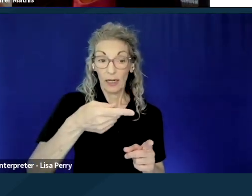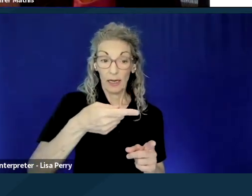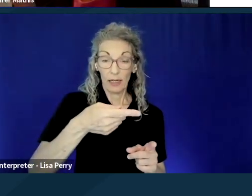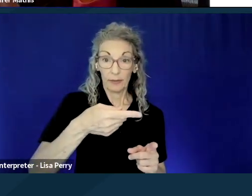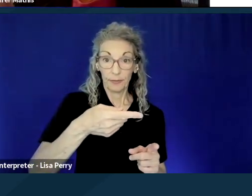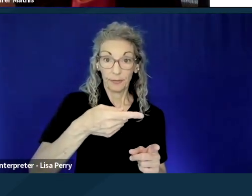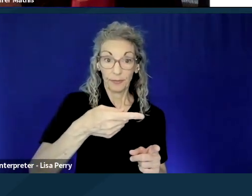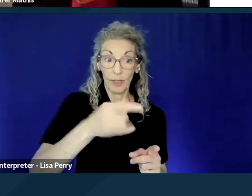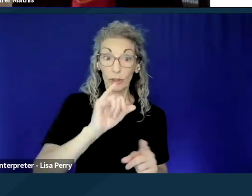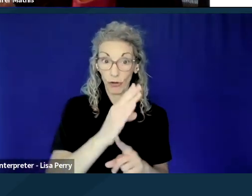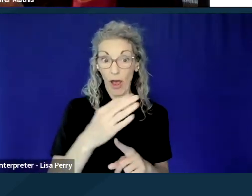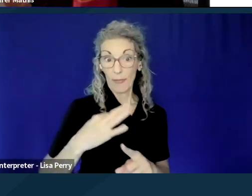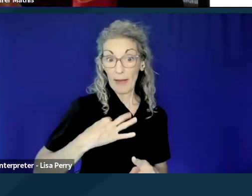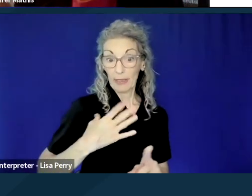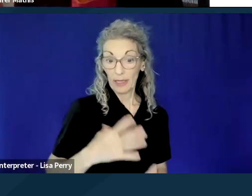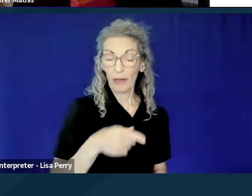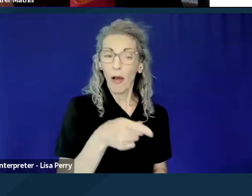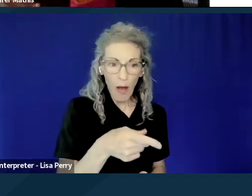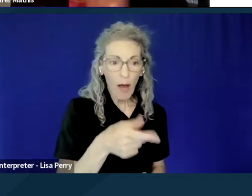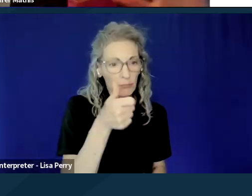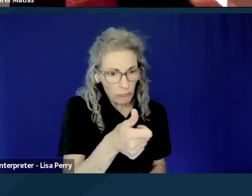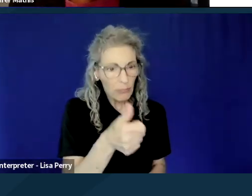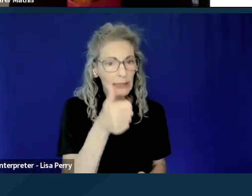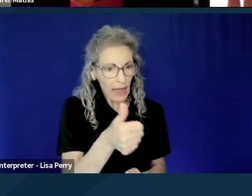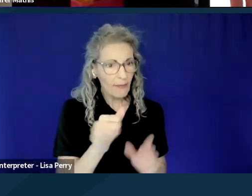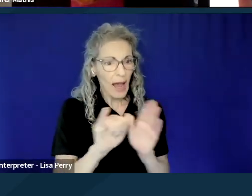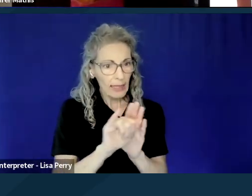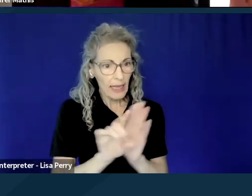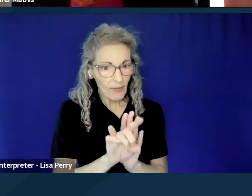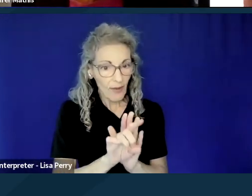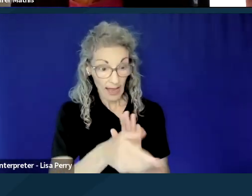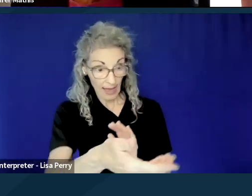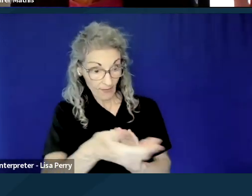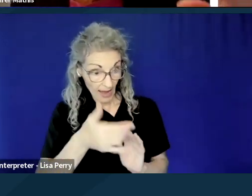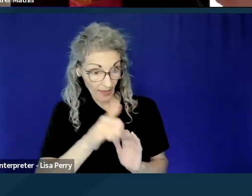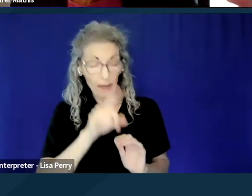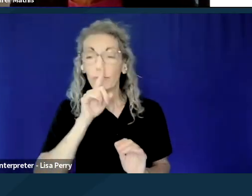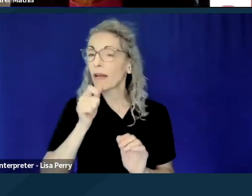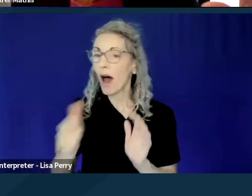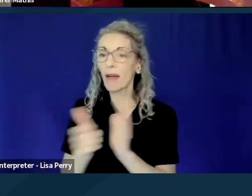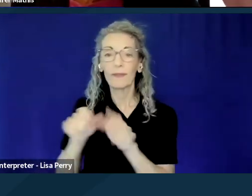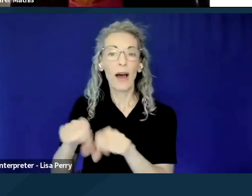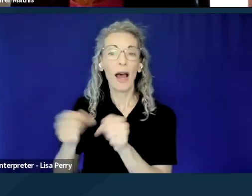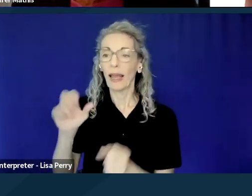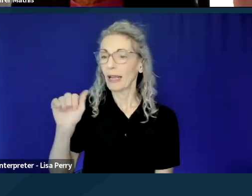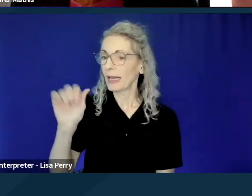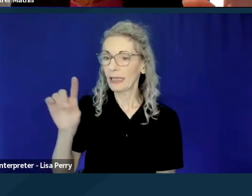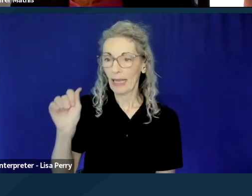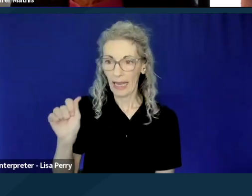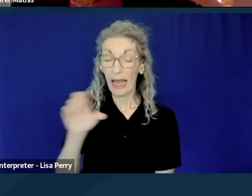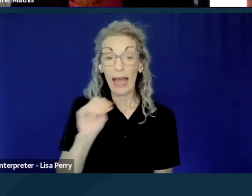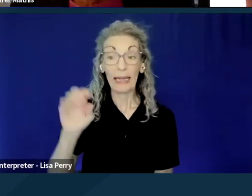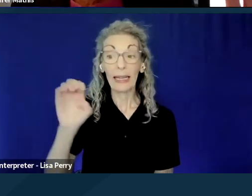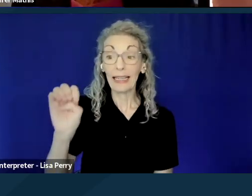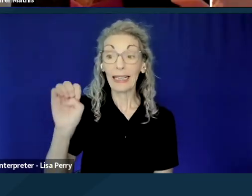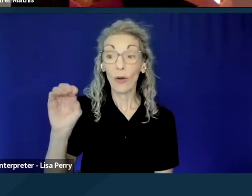job applicants to voluntarily self-identify does not violate the ADA, and the EEOC was the agency charged